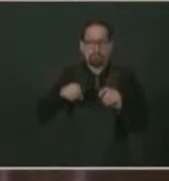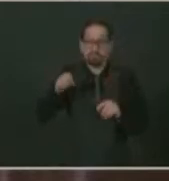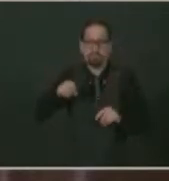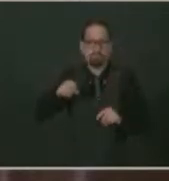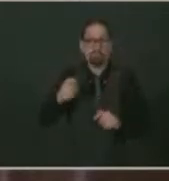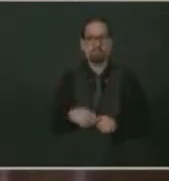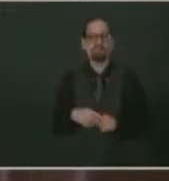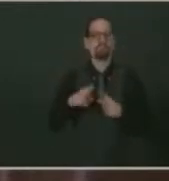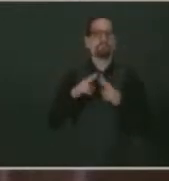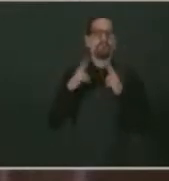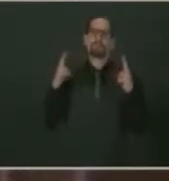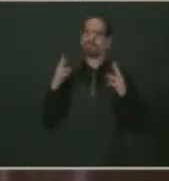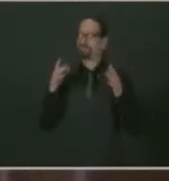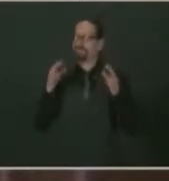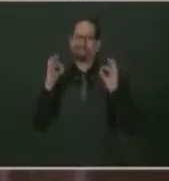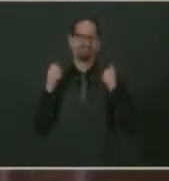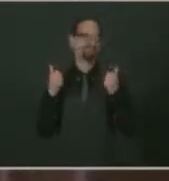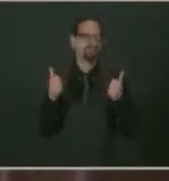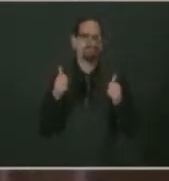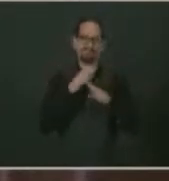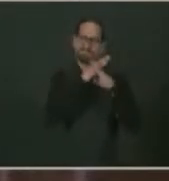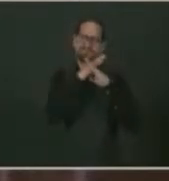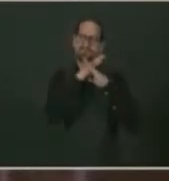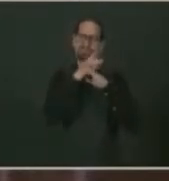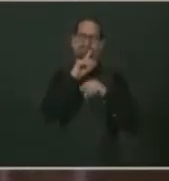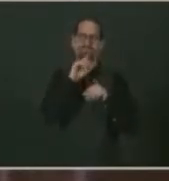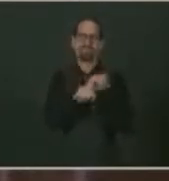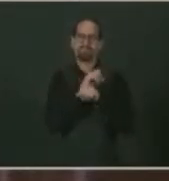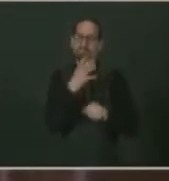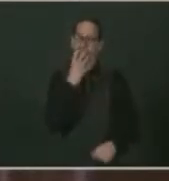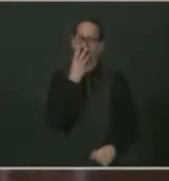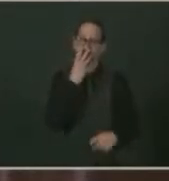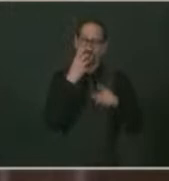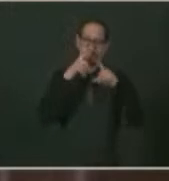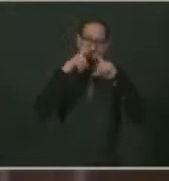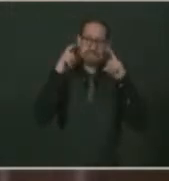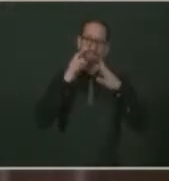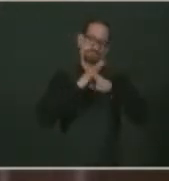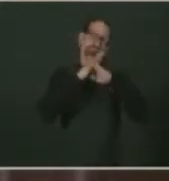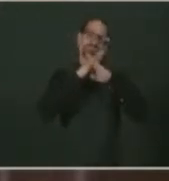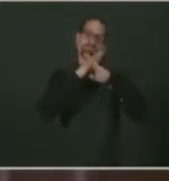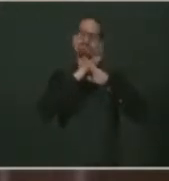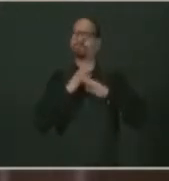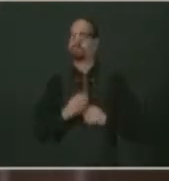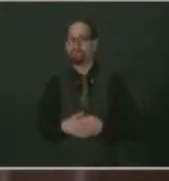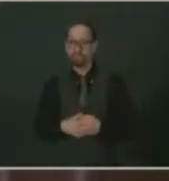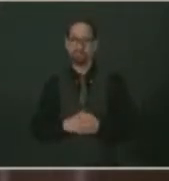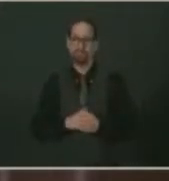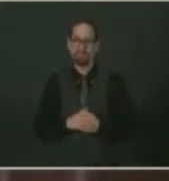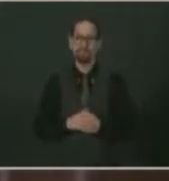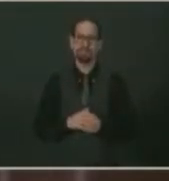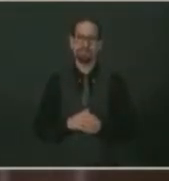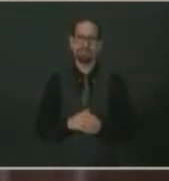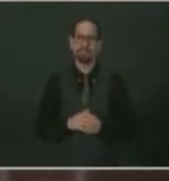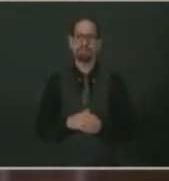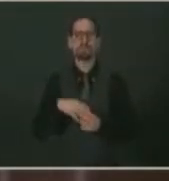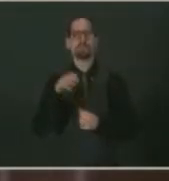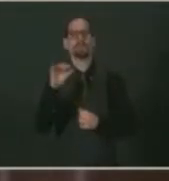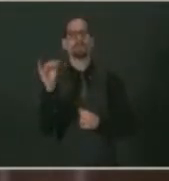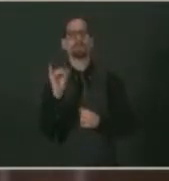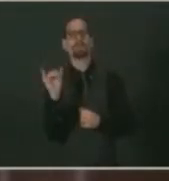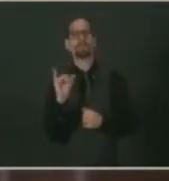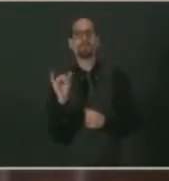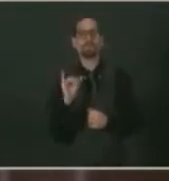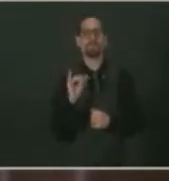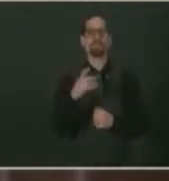effective against the variant or any other form of coronavirus. Being aware of timing, limiting how long